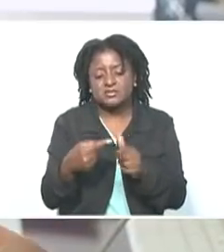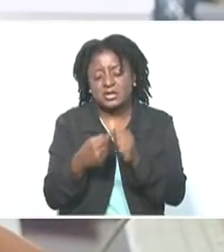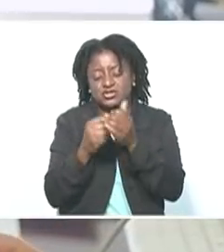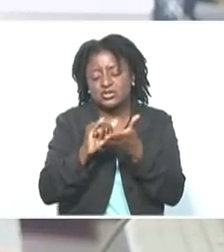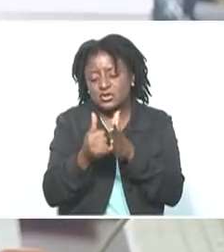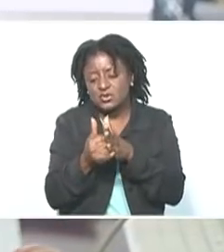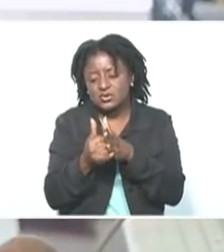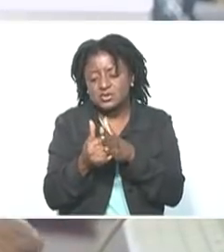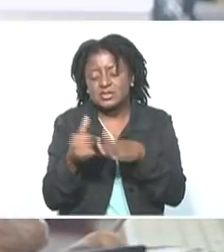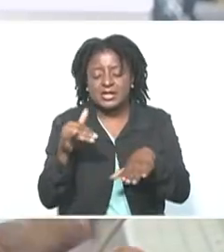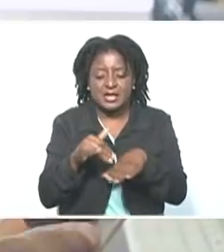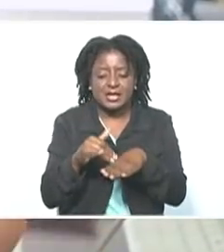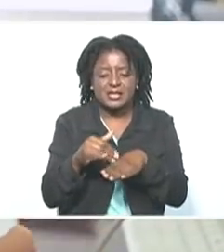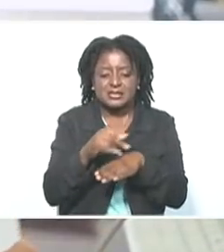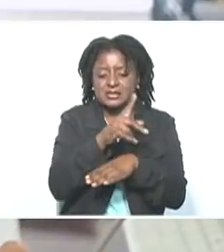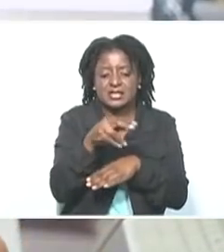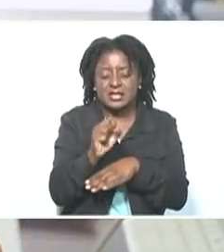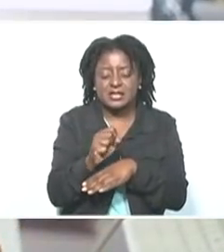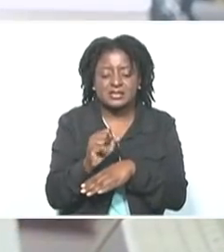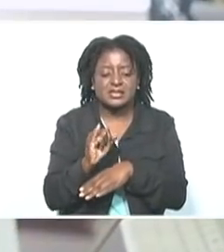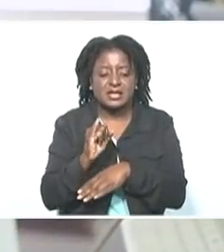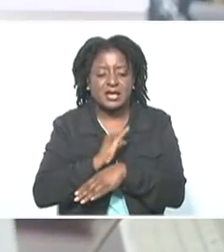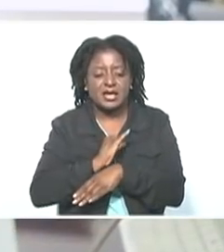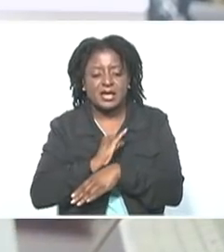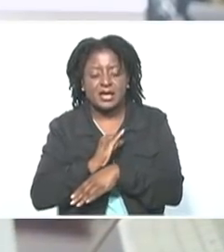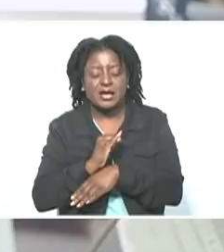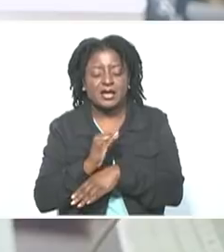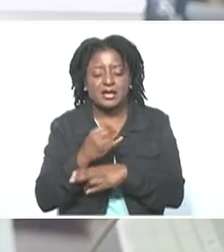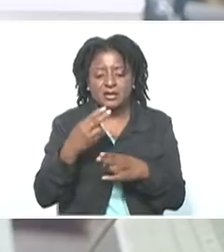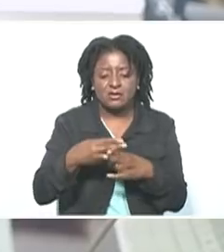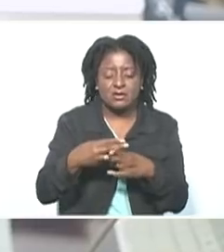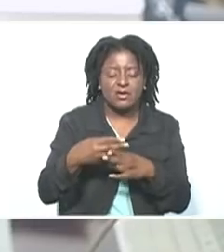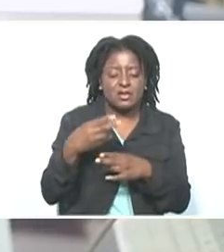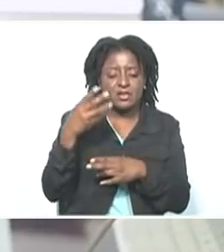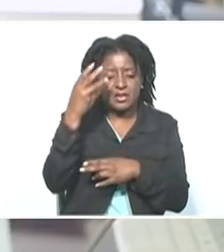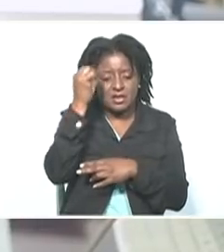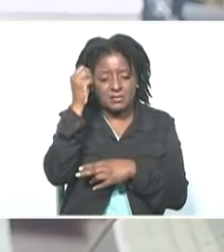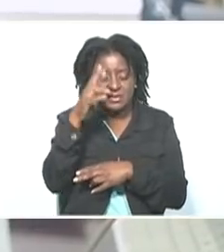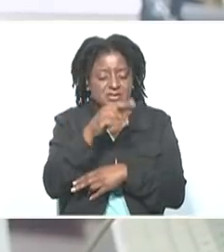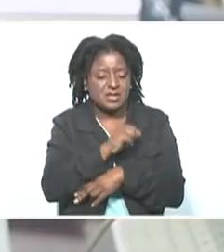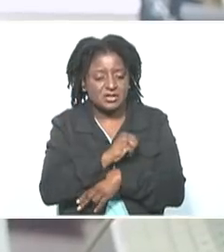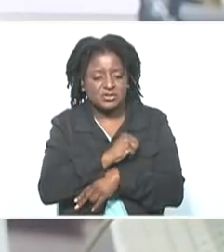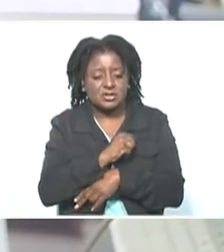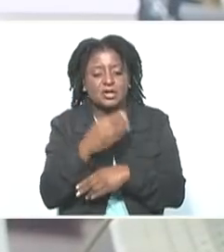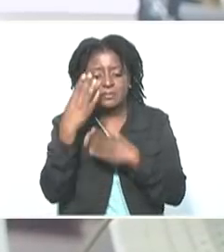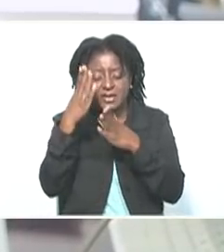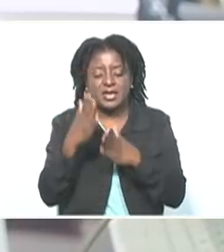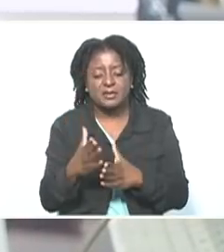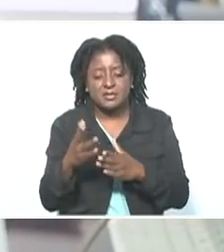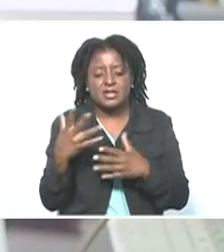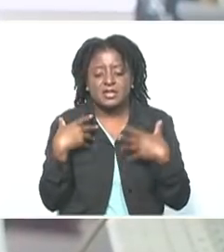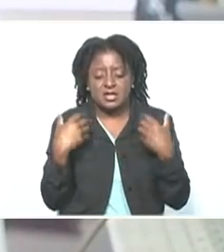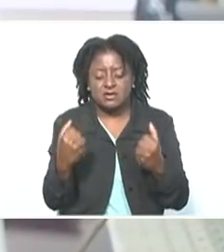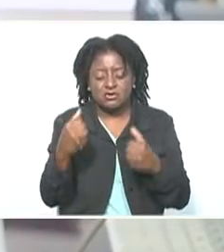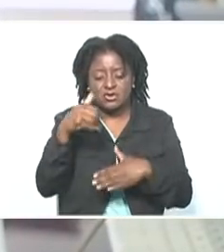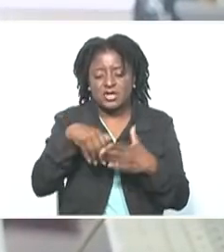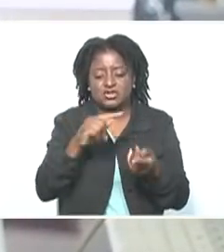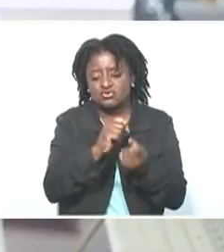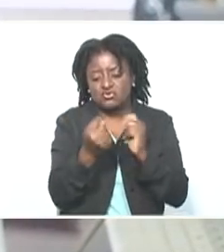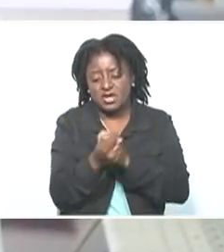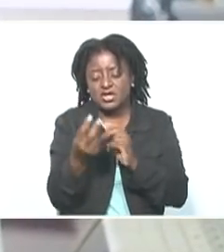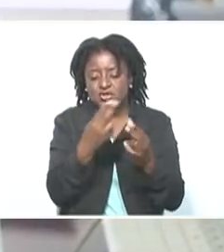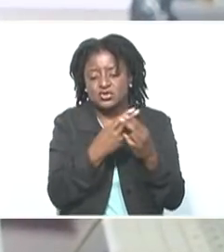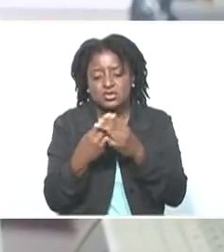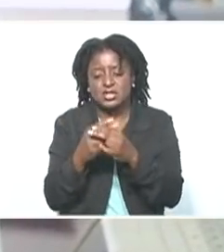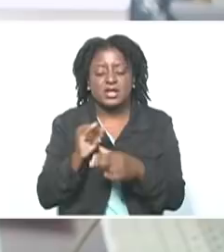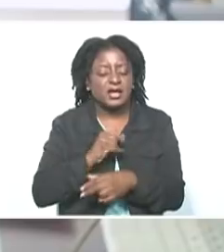ZNS. I hail Mr. Archer as a Bahamian hero in the field of trade union. I think he